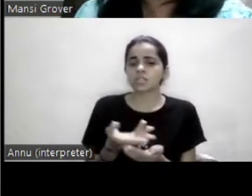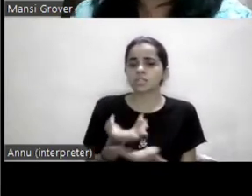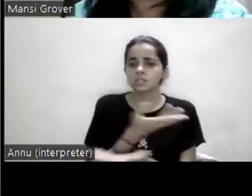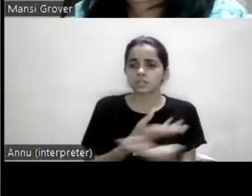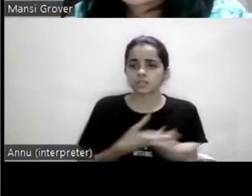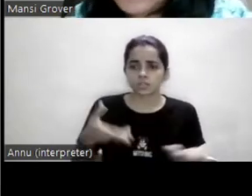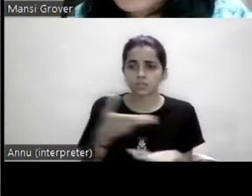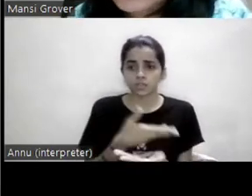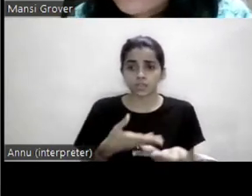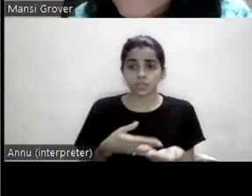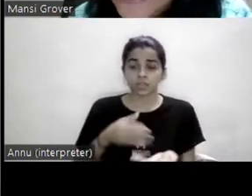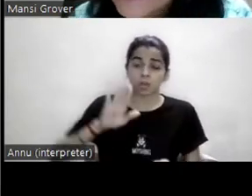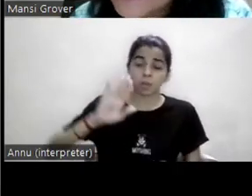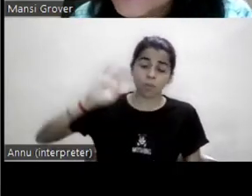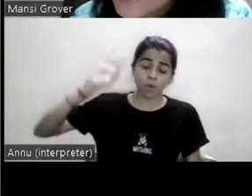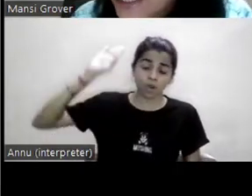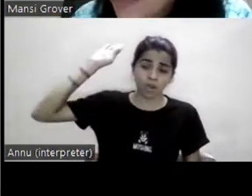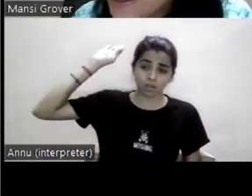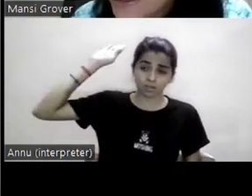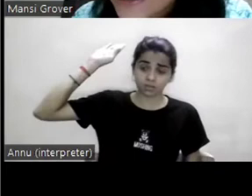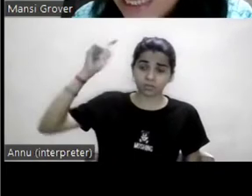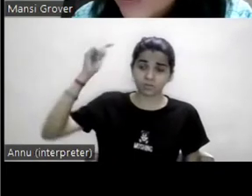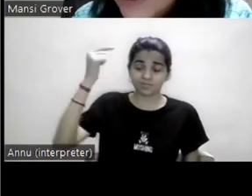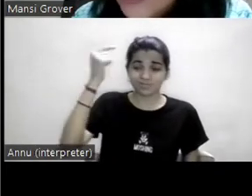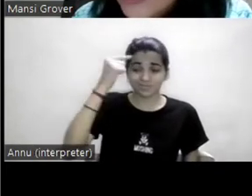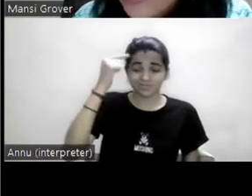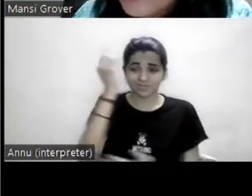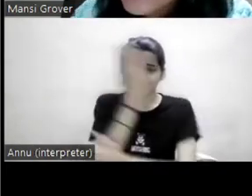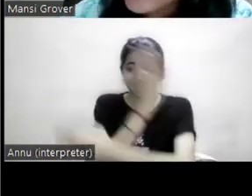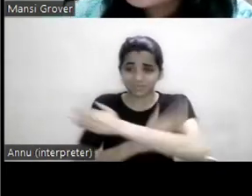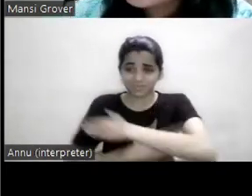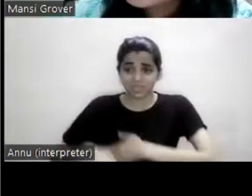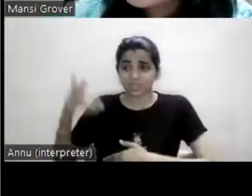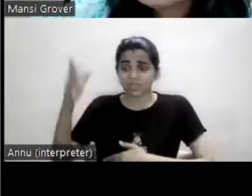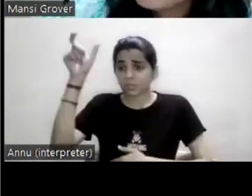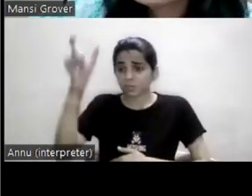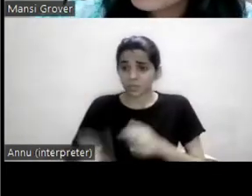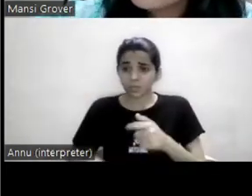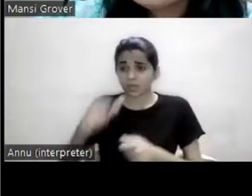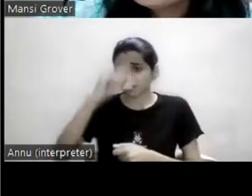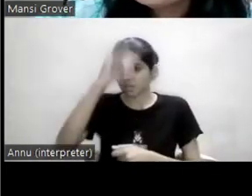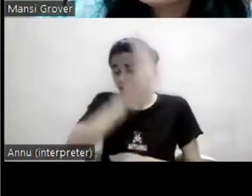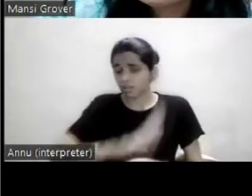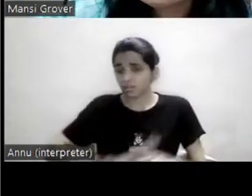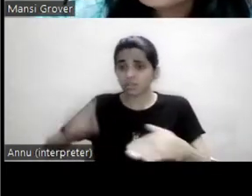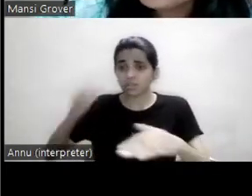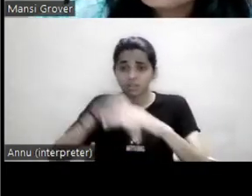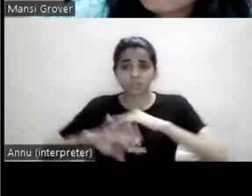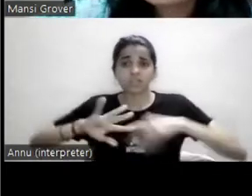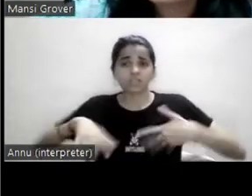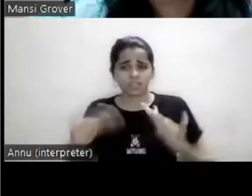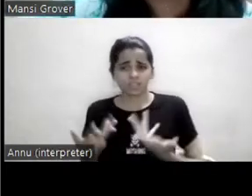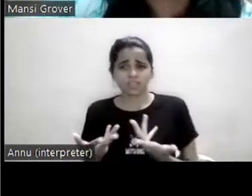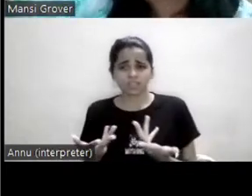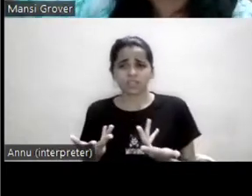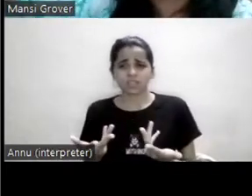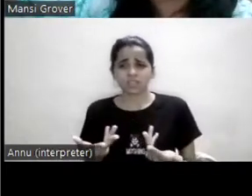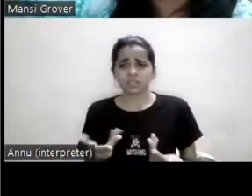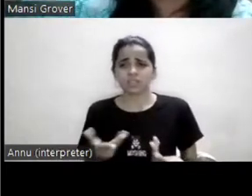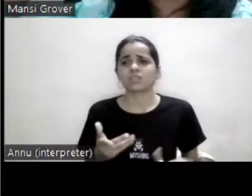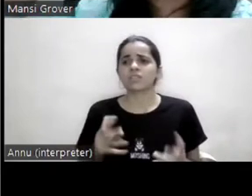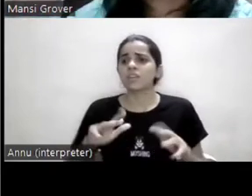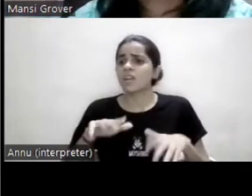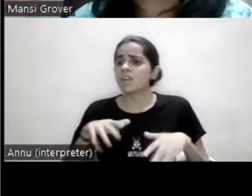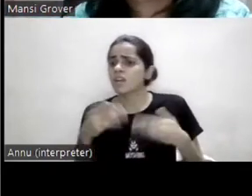and rehabilitation centers for mentally disabled in South Asia. And she talks about how, we cannot, when we